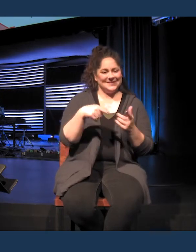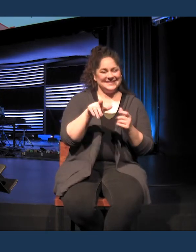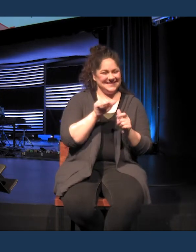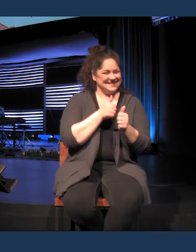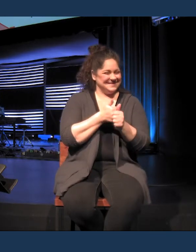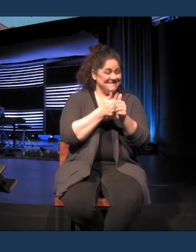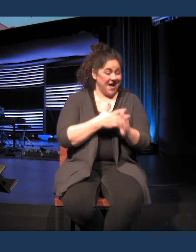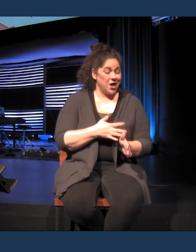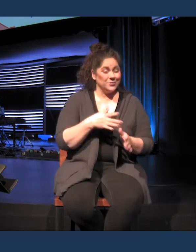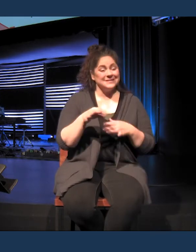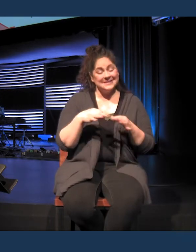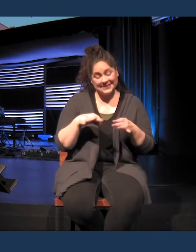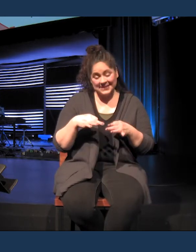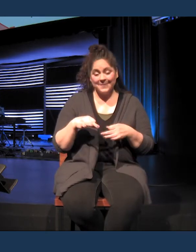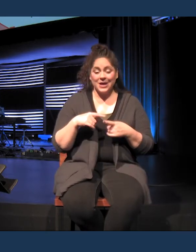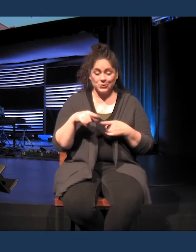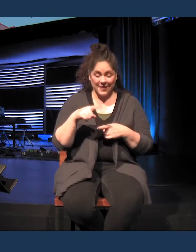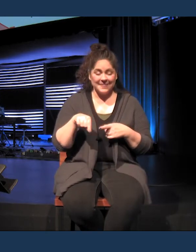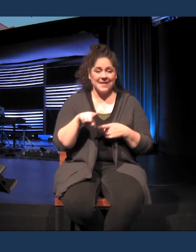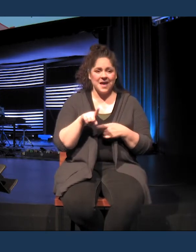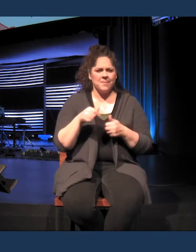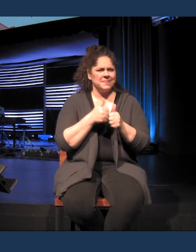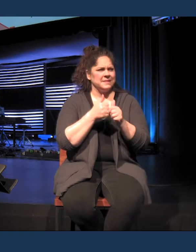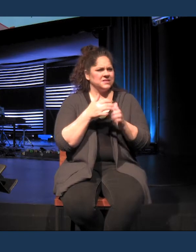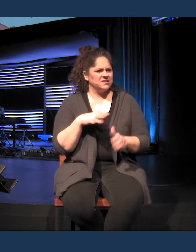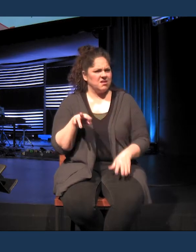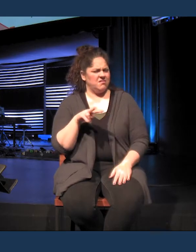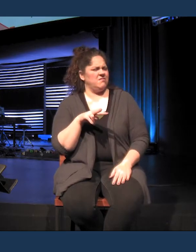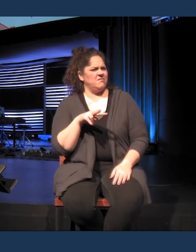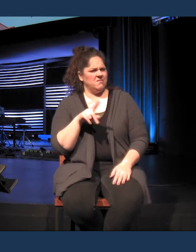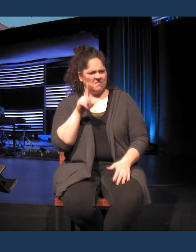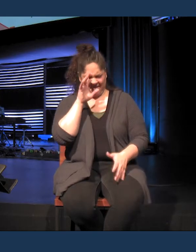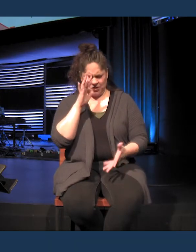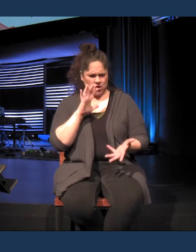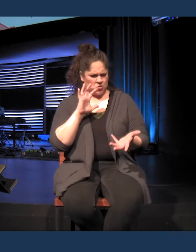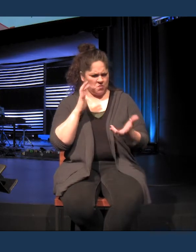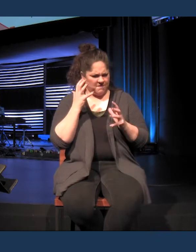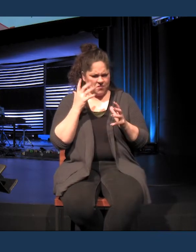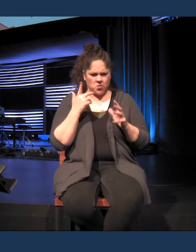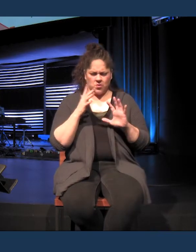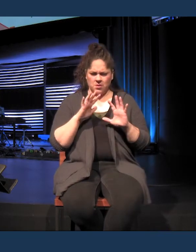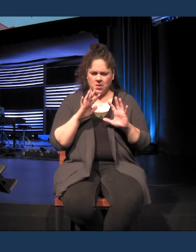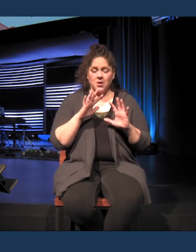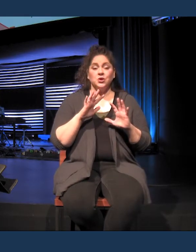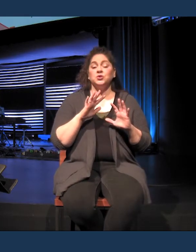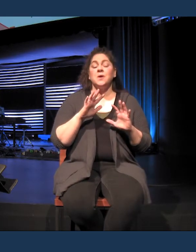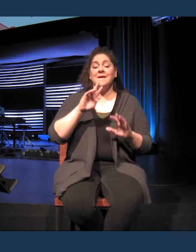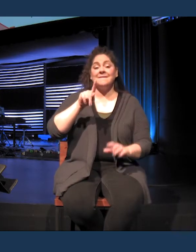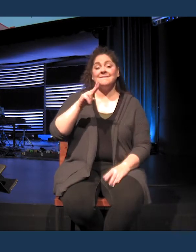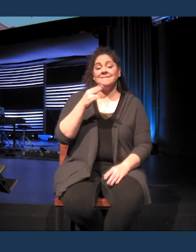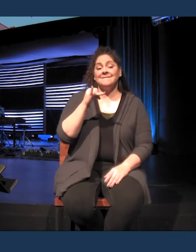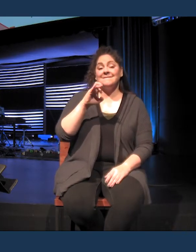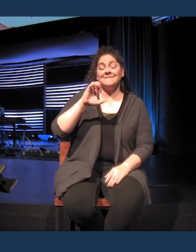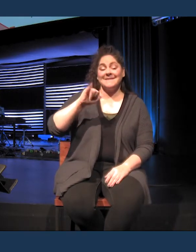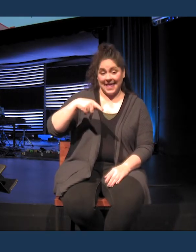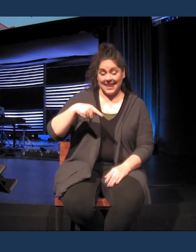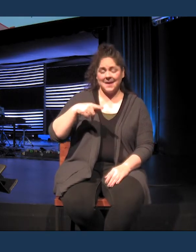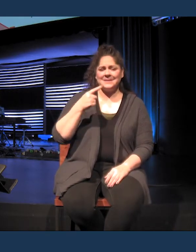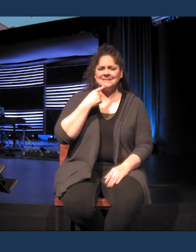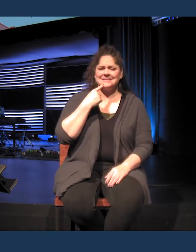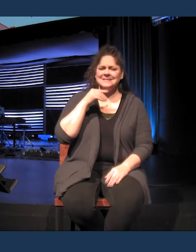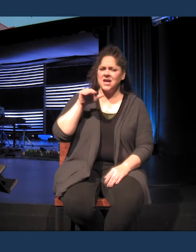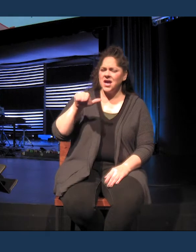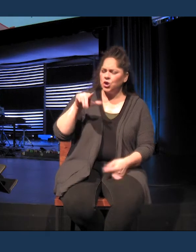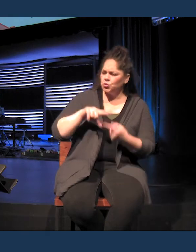conversation, cryptic language, and the disciples, I can imagine, are a bit confused by it. So finally, Philip, one of the disciples, he says